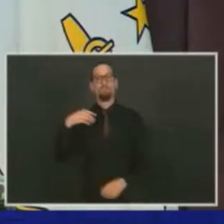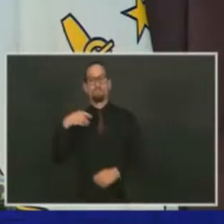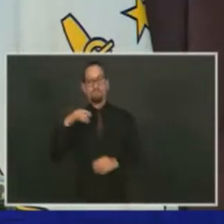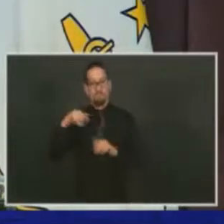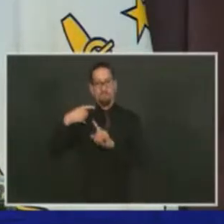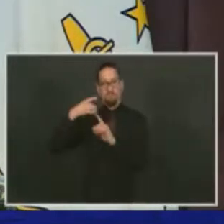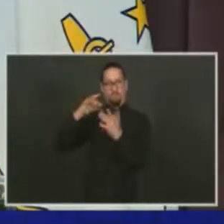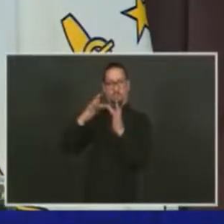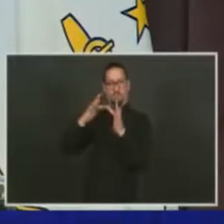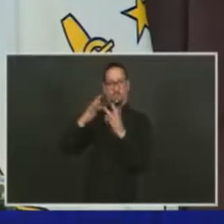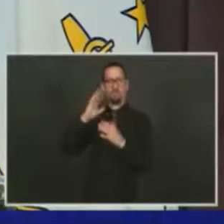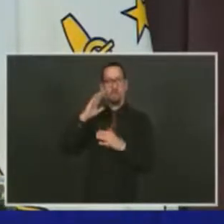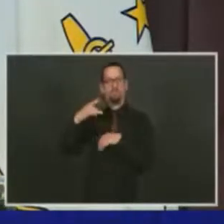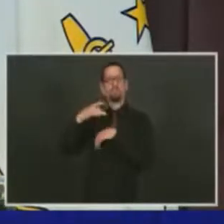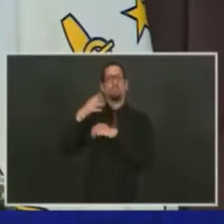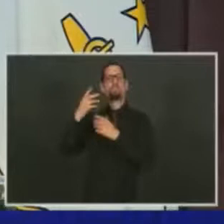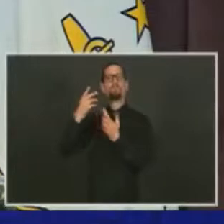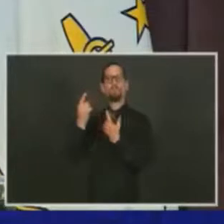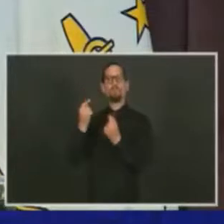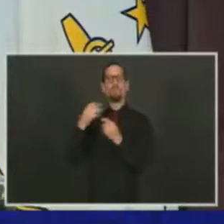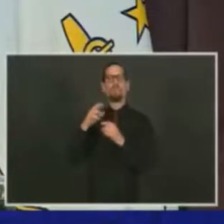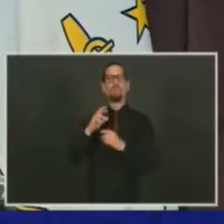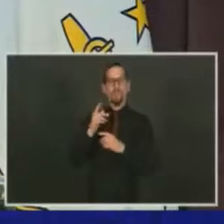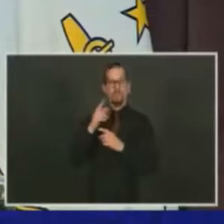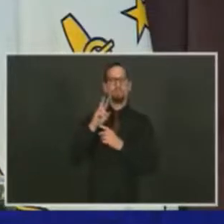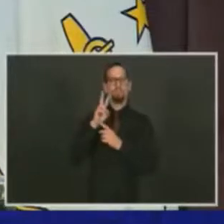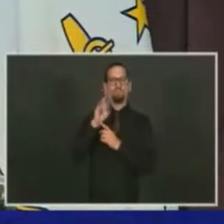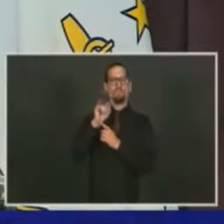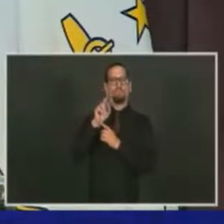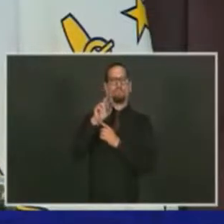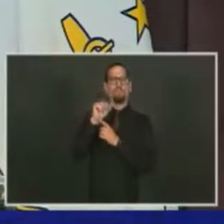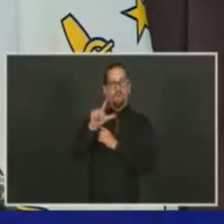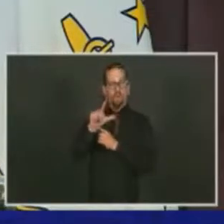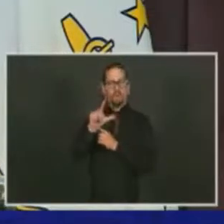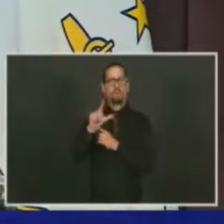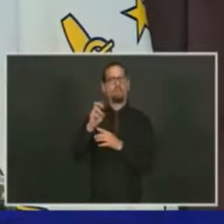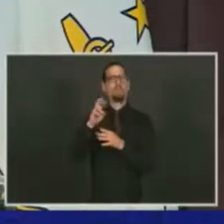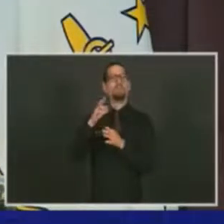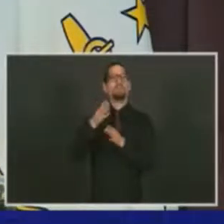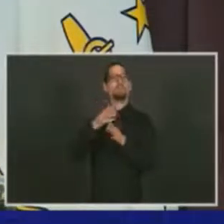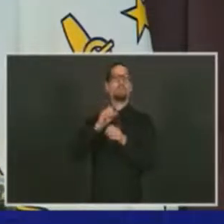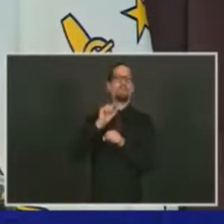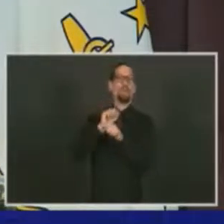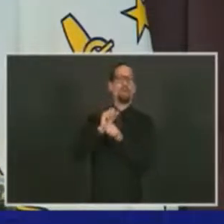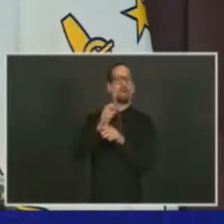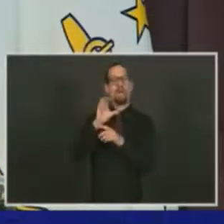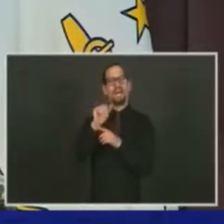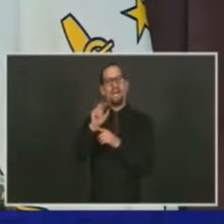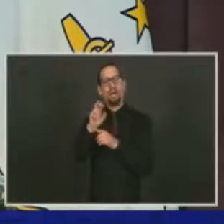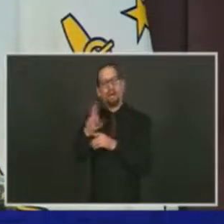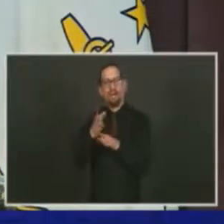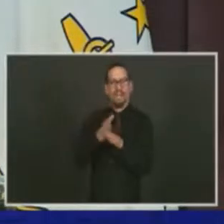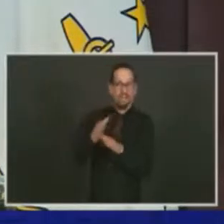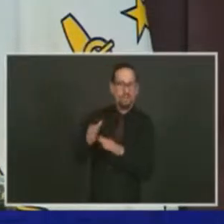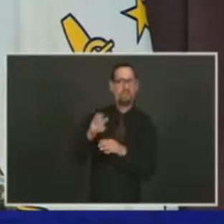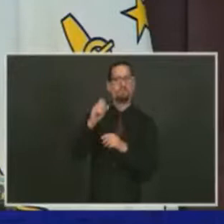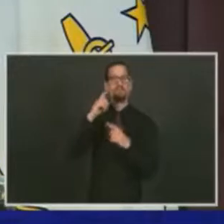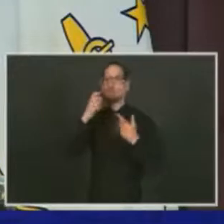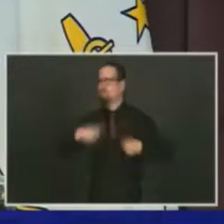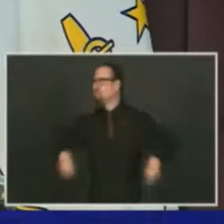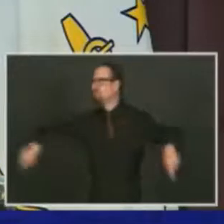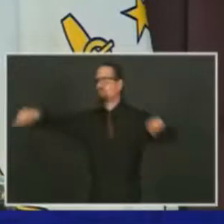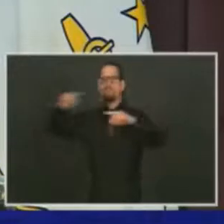be housing our virtual career center, bringing together all of the state's job resources and supports, and you'll also be able to